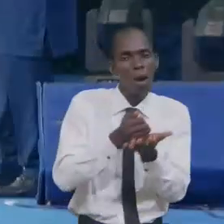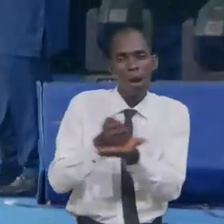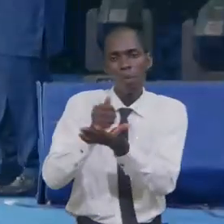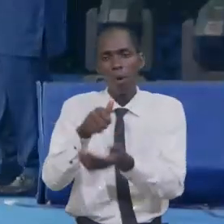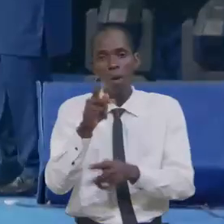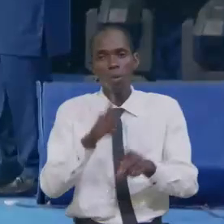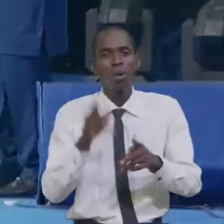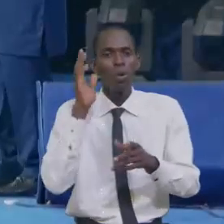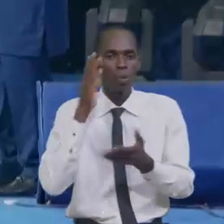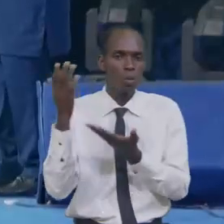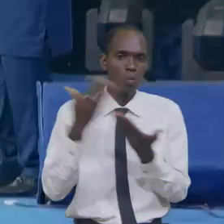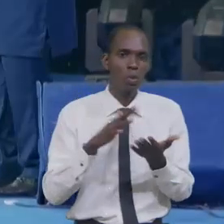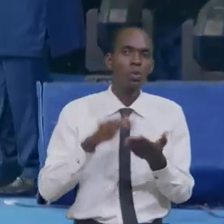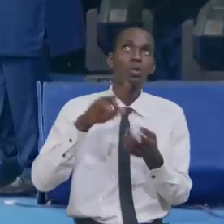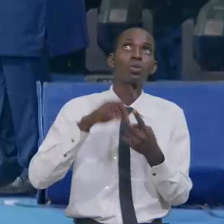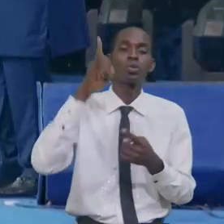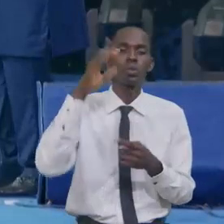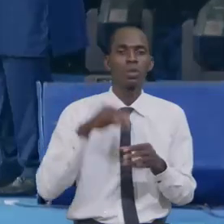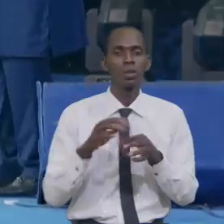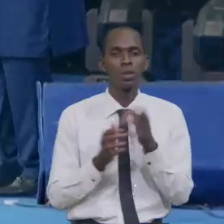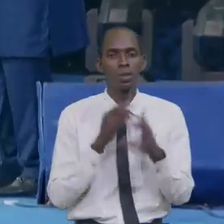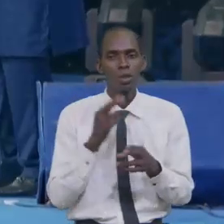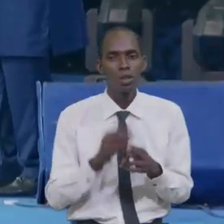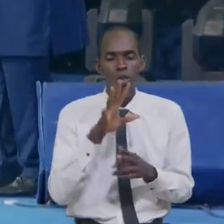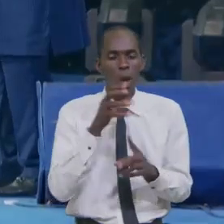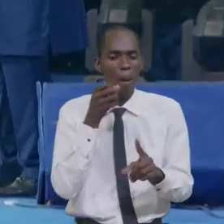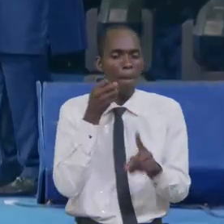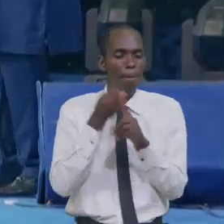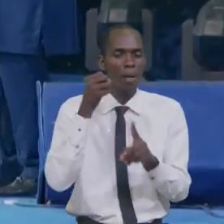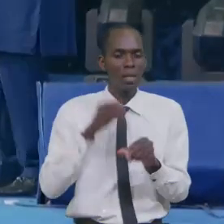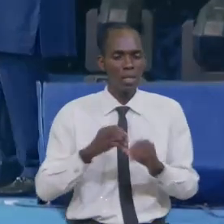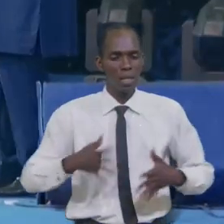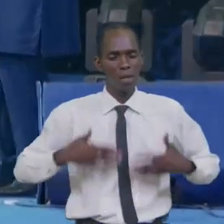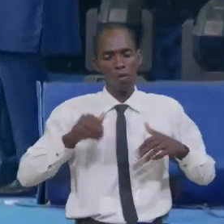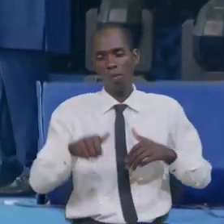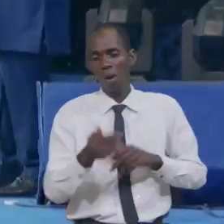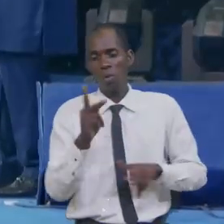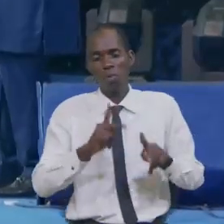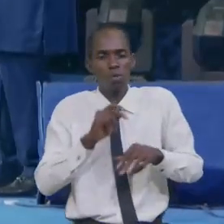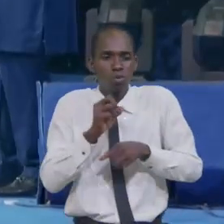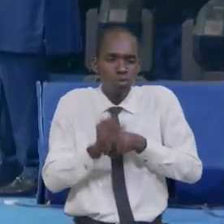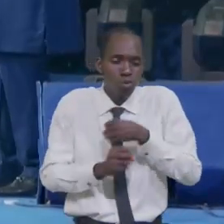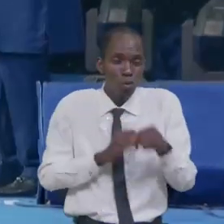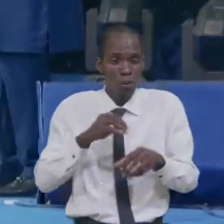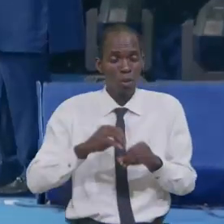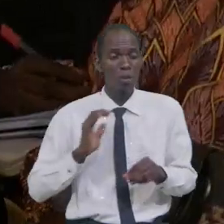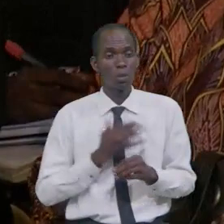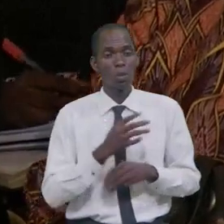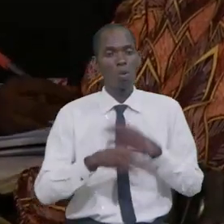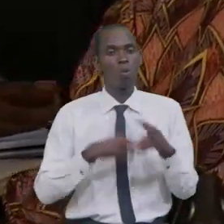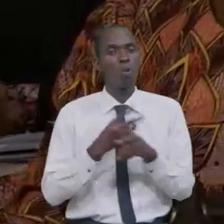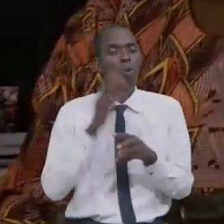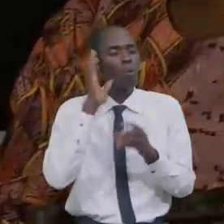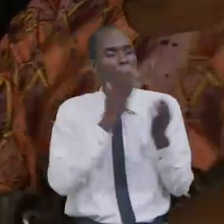Your impact in the lives of other people who are suffering in our world will bring glory to God